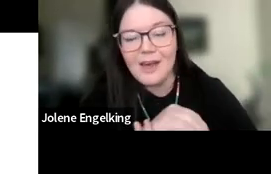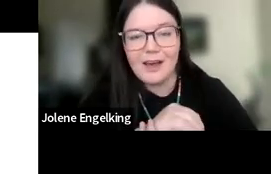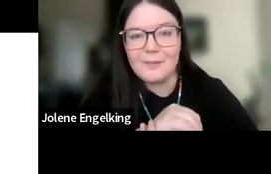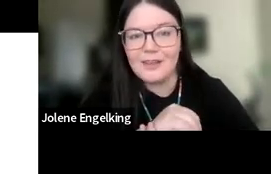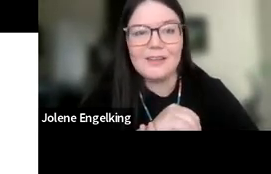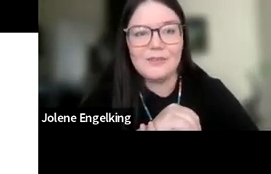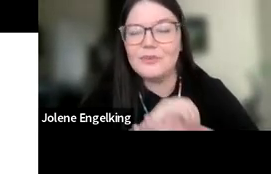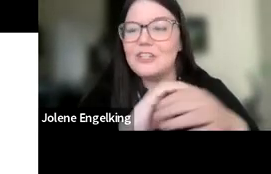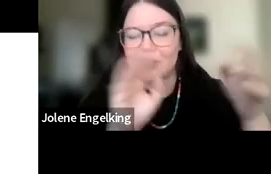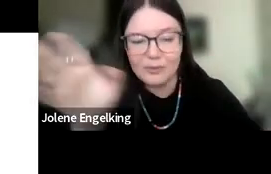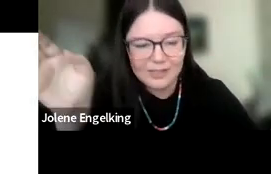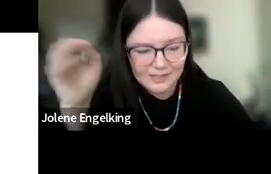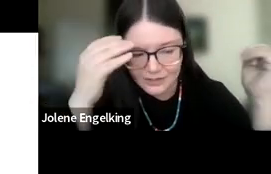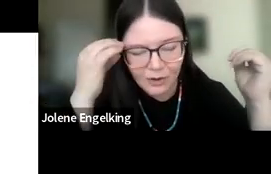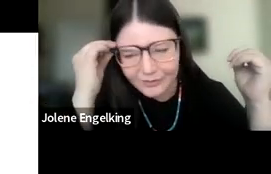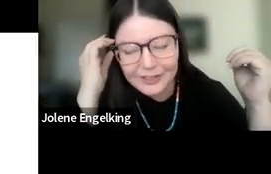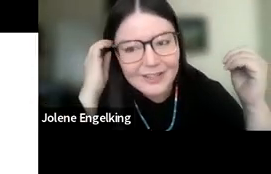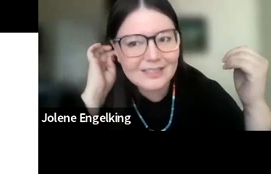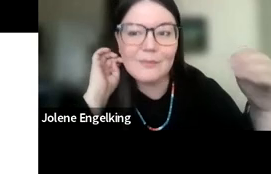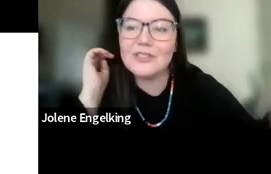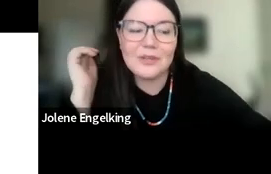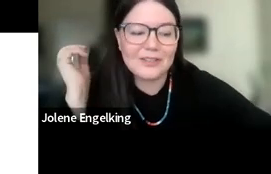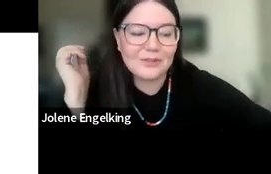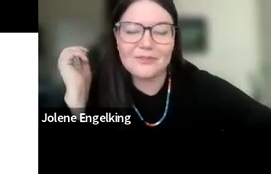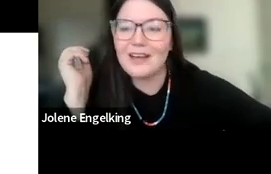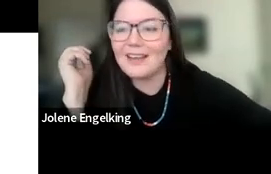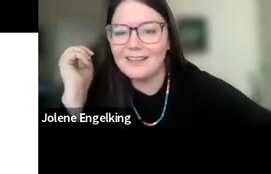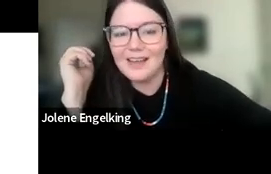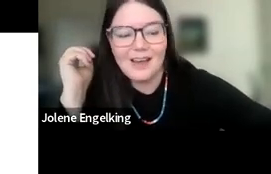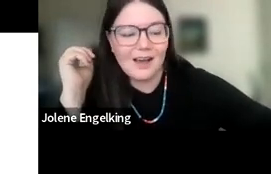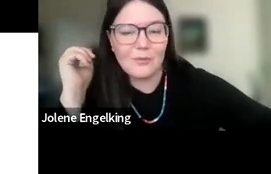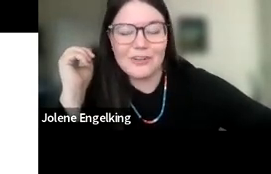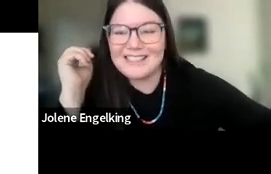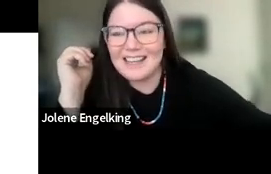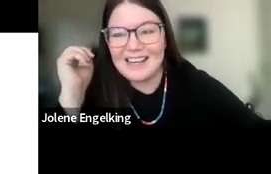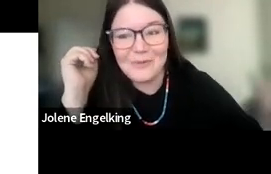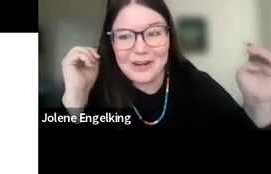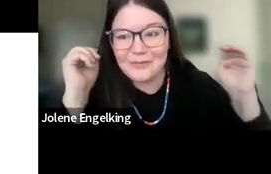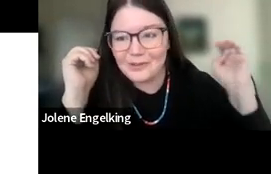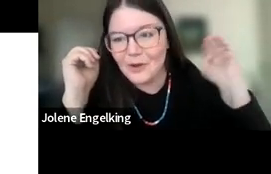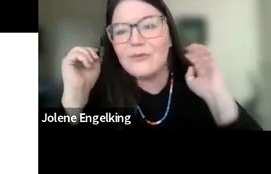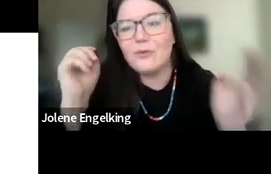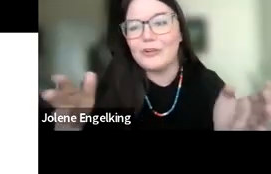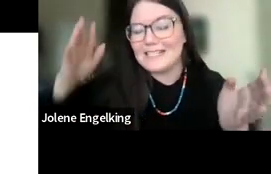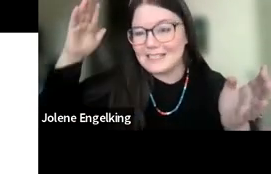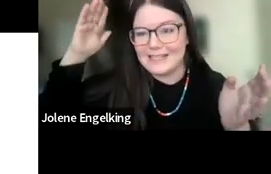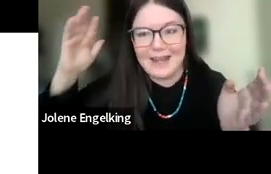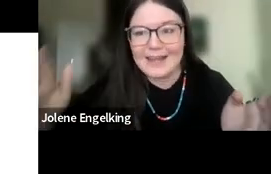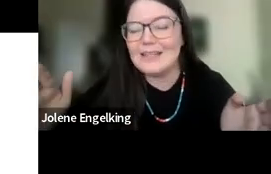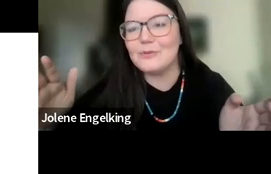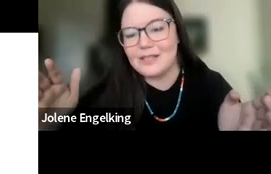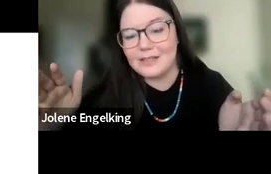there. And if you reach out, we can send you all the various numbers that we can sort of find, where it's saying anywhere from, 40